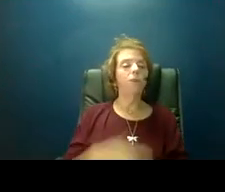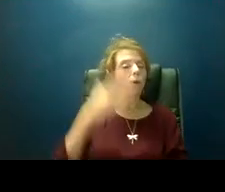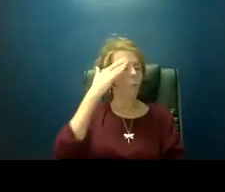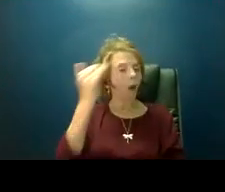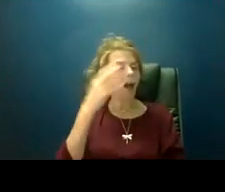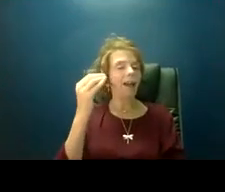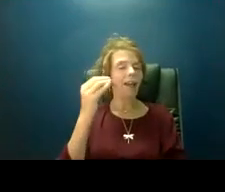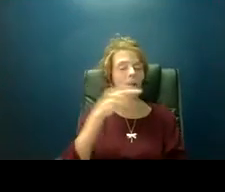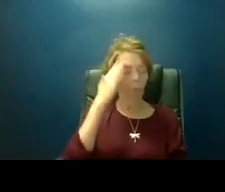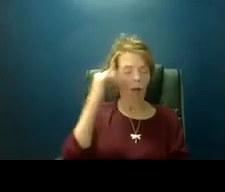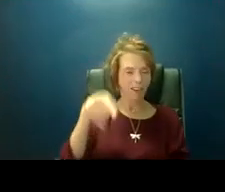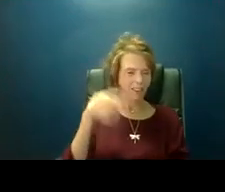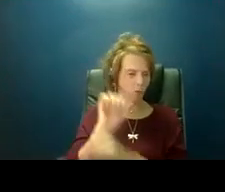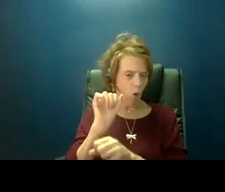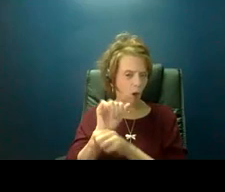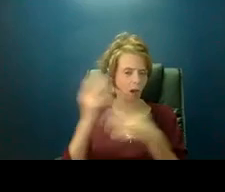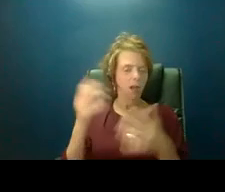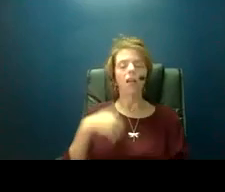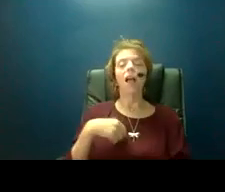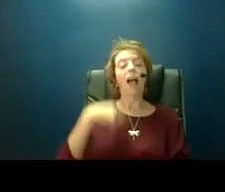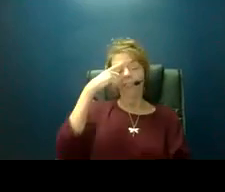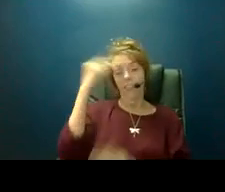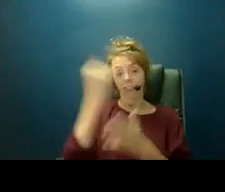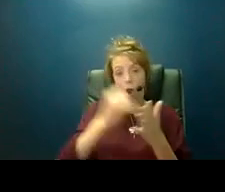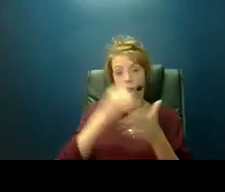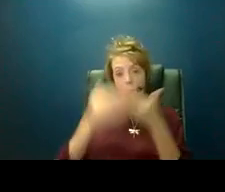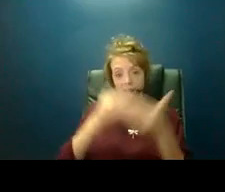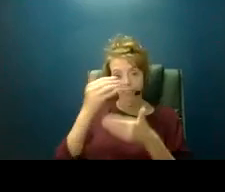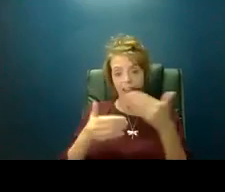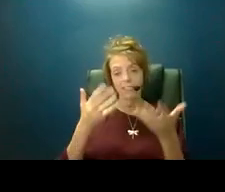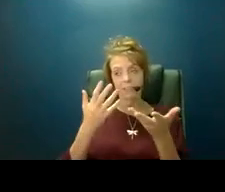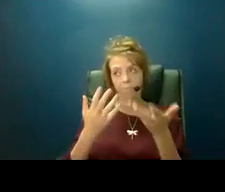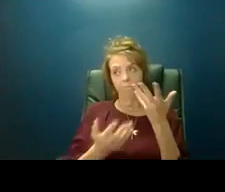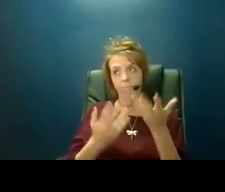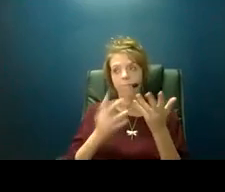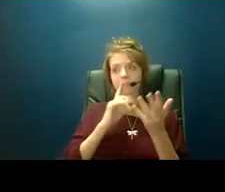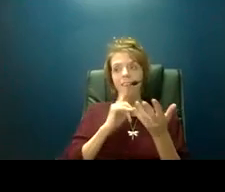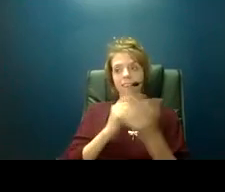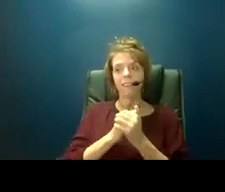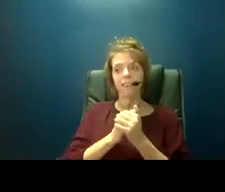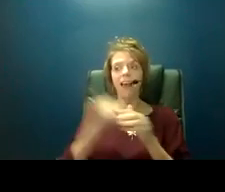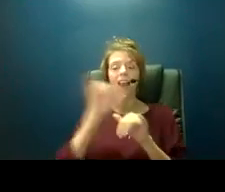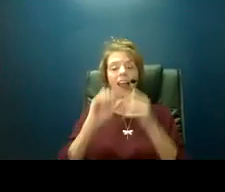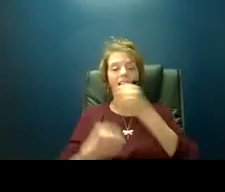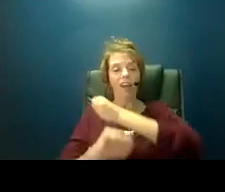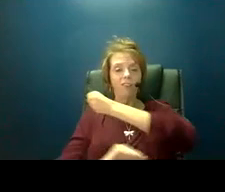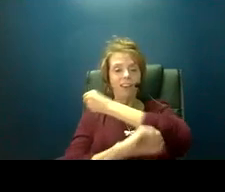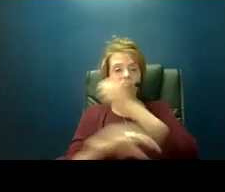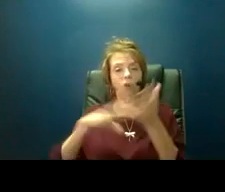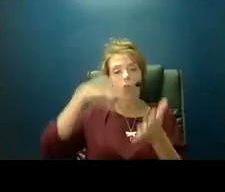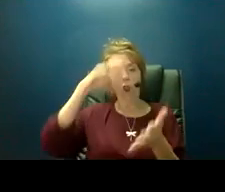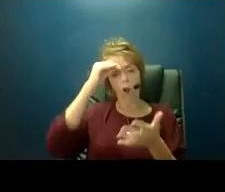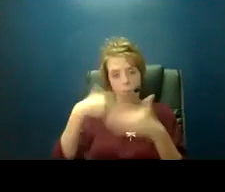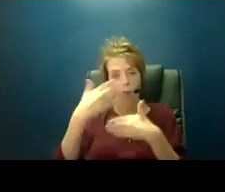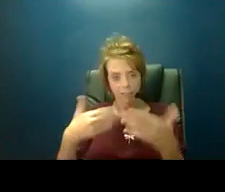does this work? I think the arts processes align to like a foundational learning process.